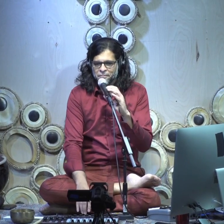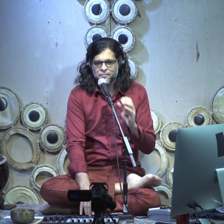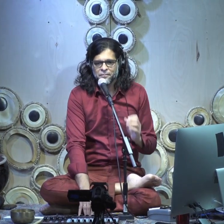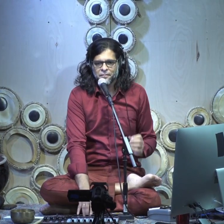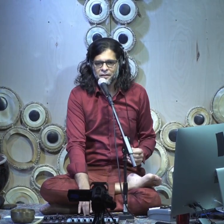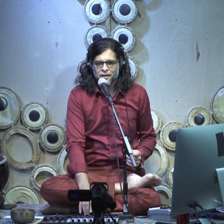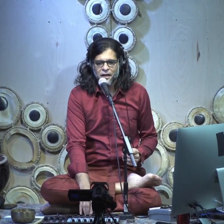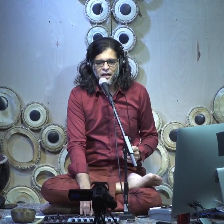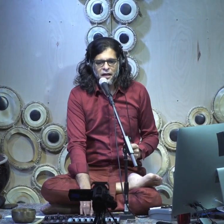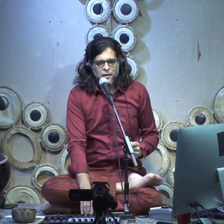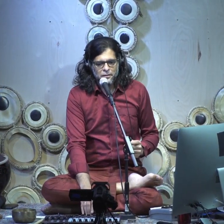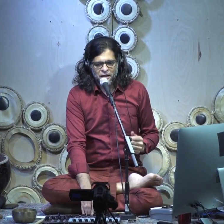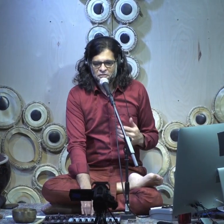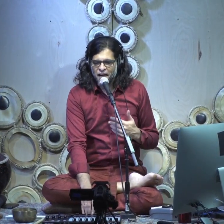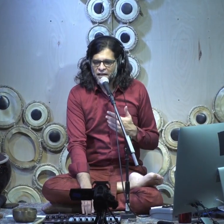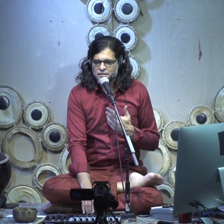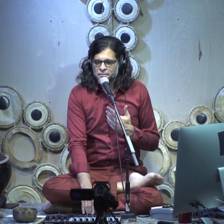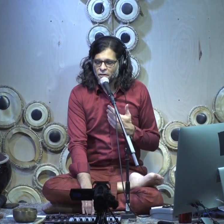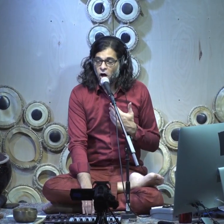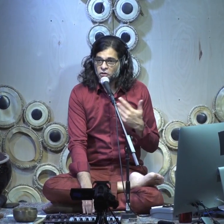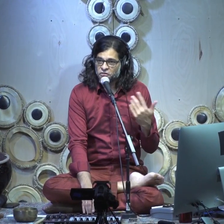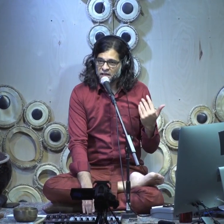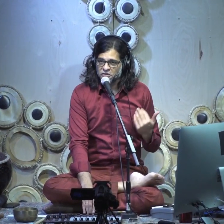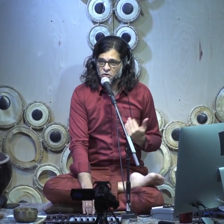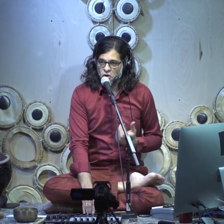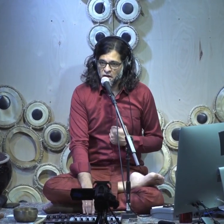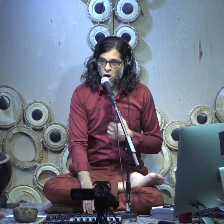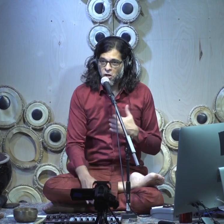singing. In fact,